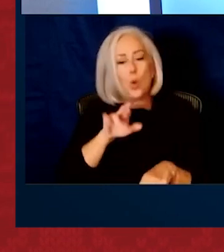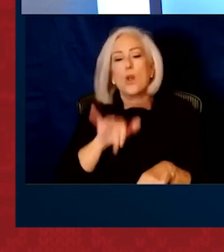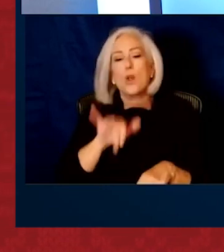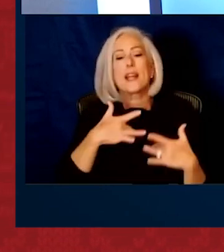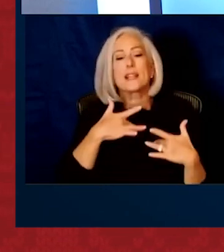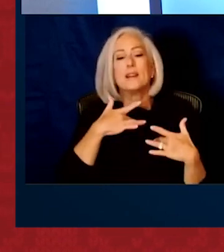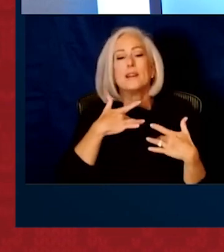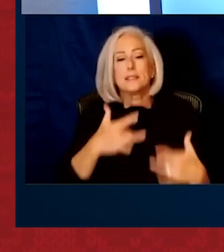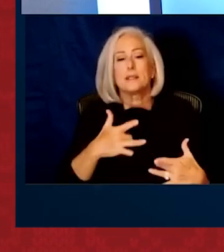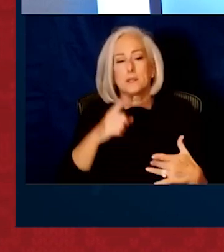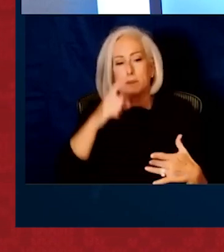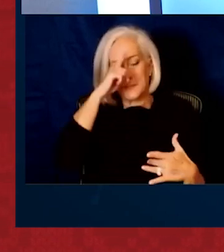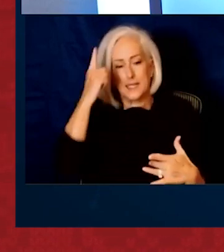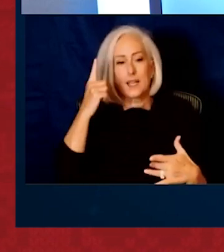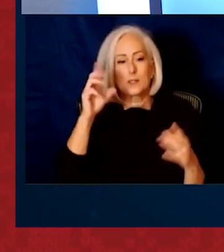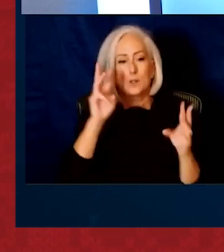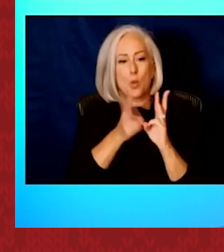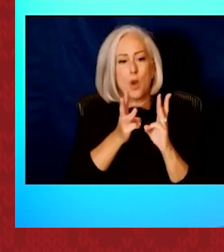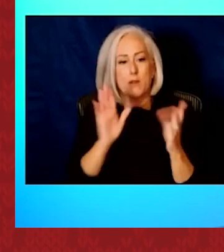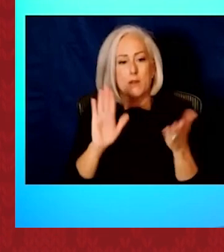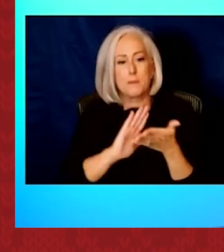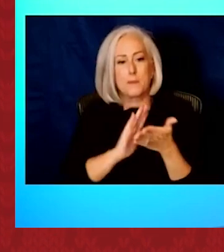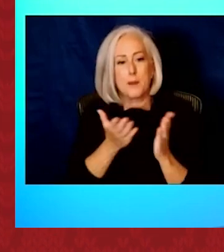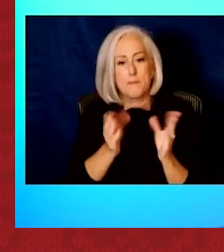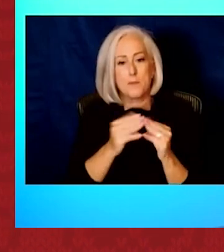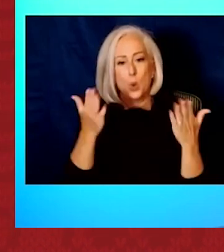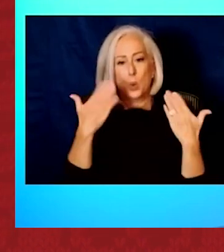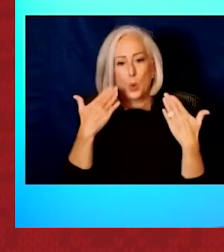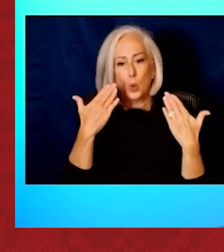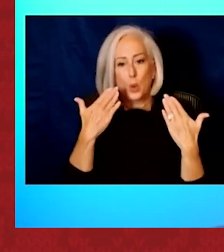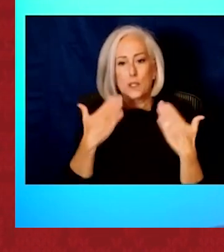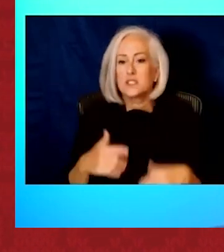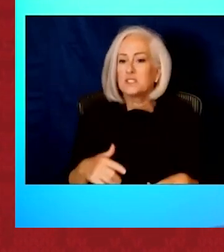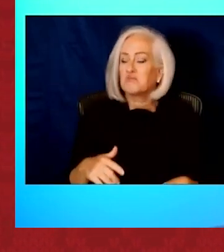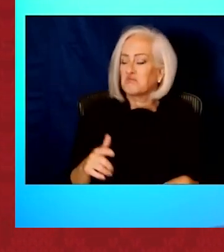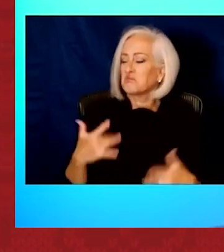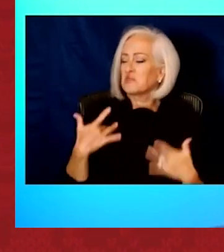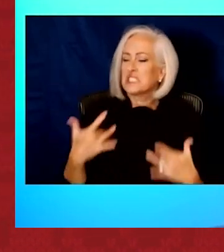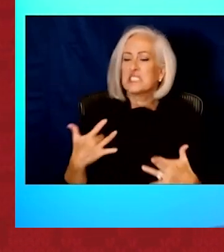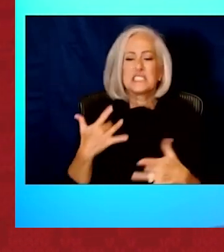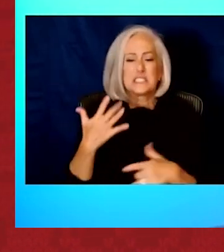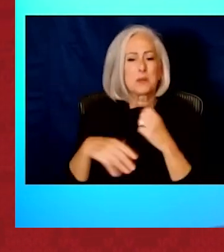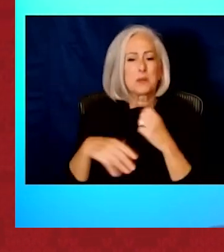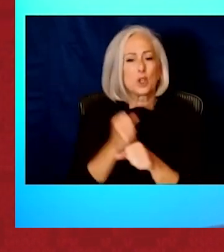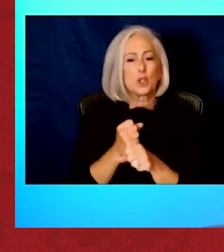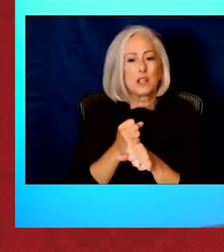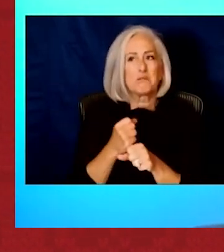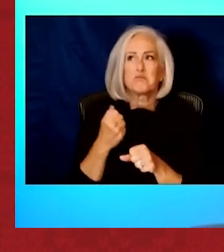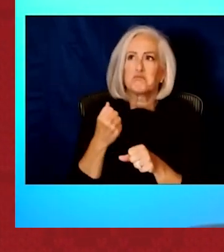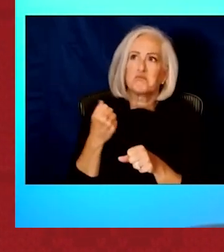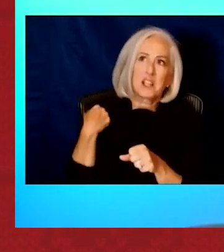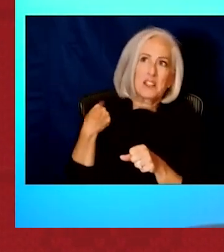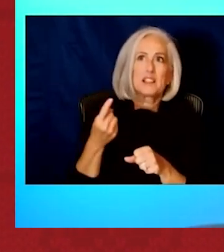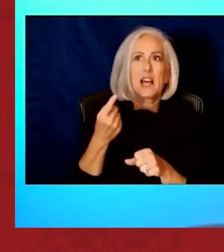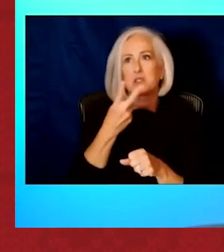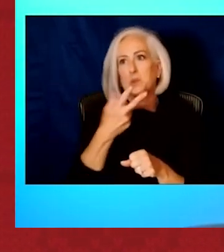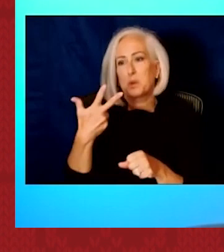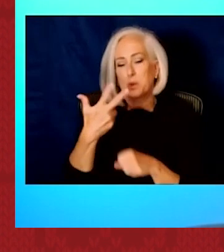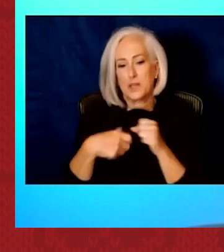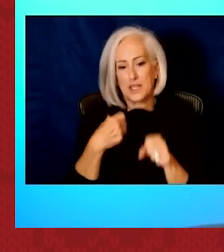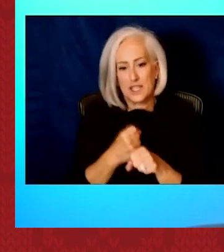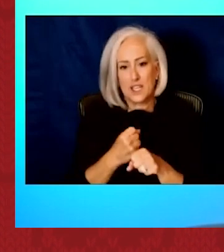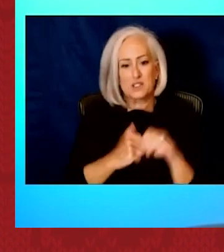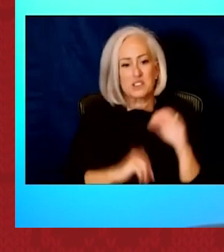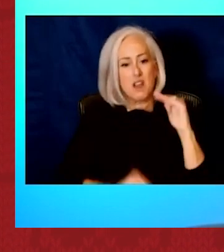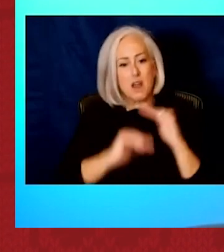months? I'd say we're en route for a fairly typical year. You know, we've gone in the last couple of years up to as many as 60 bites in